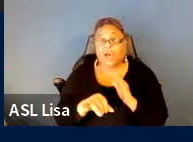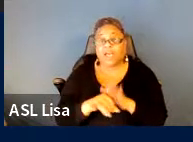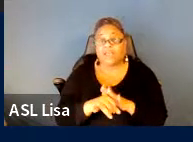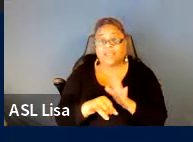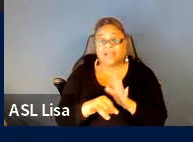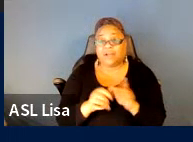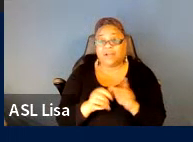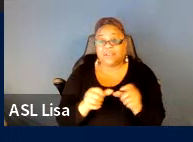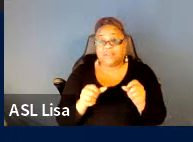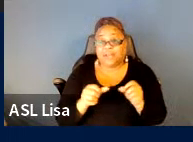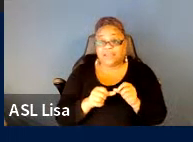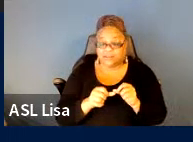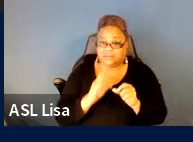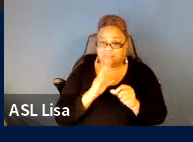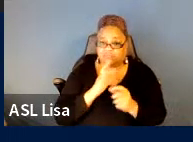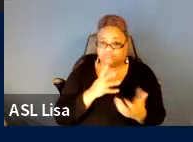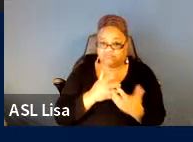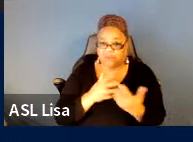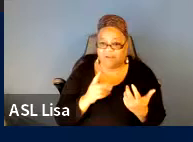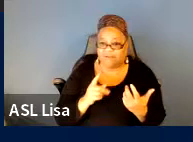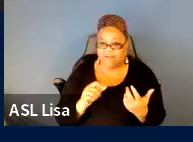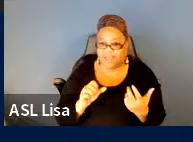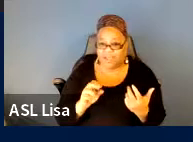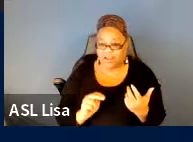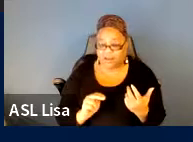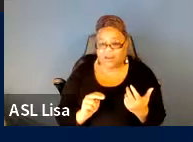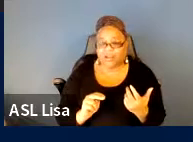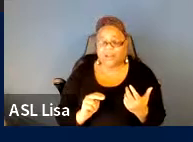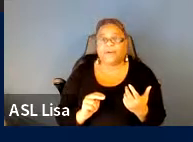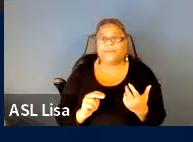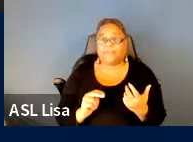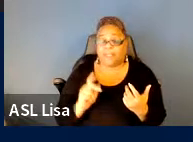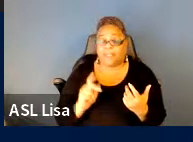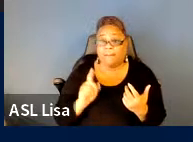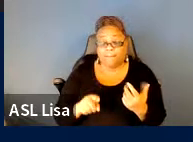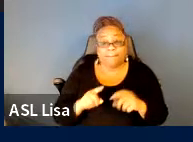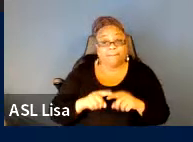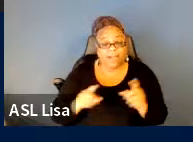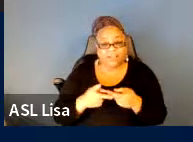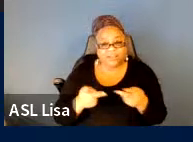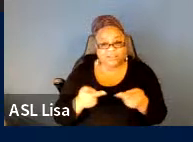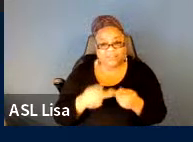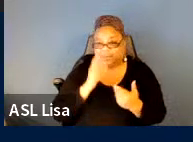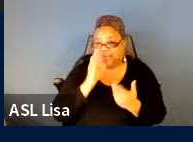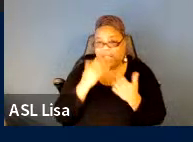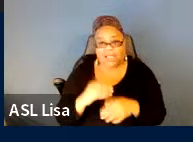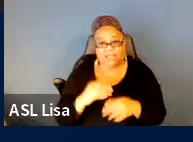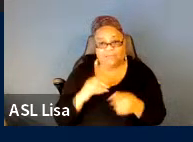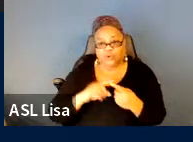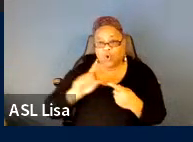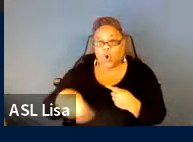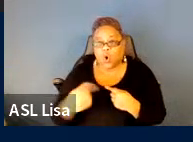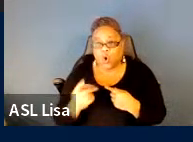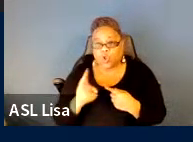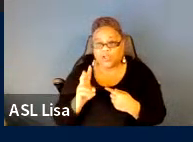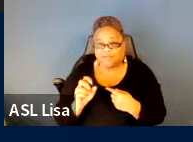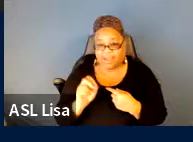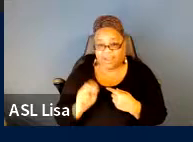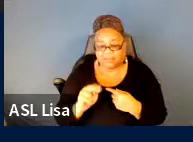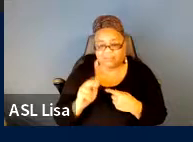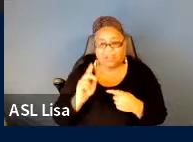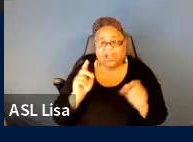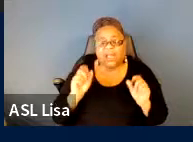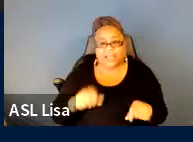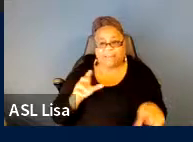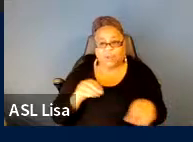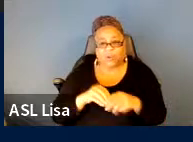for vans, since such spaces are not limited to only vans. It can be included on the main designation sign or